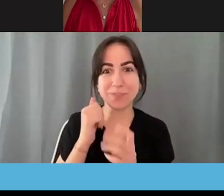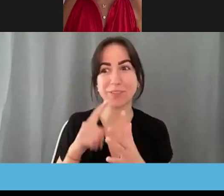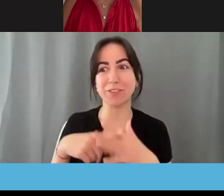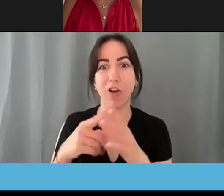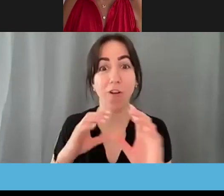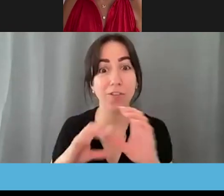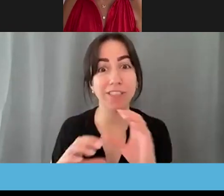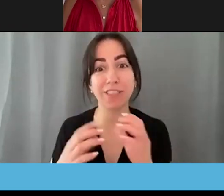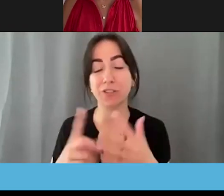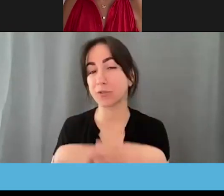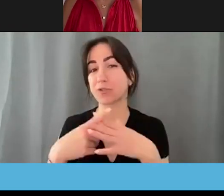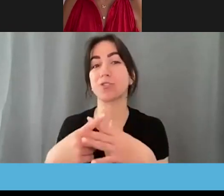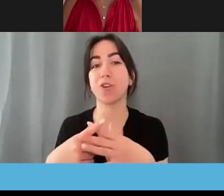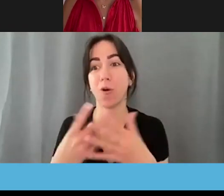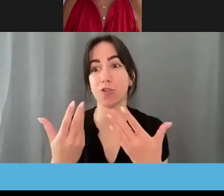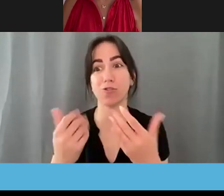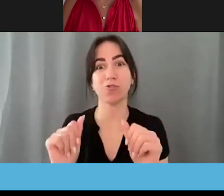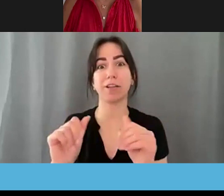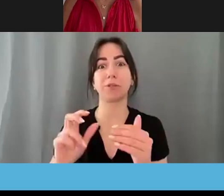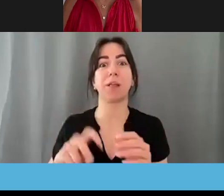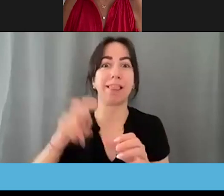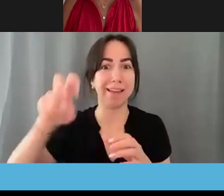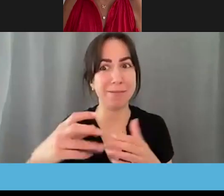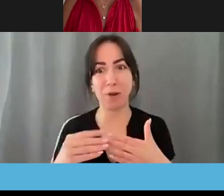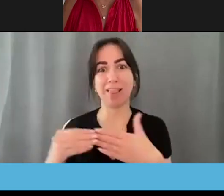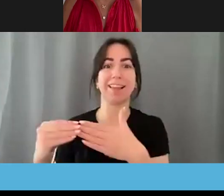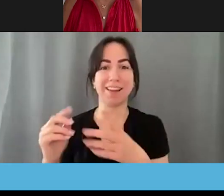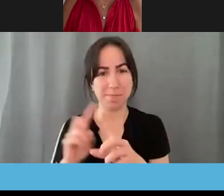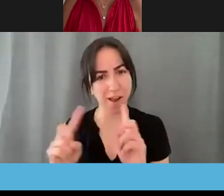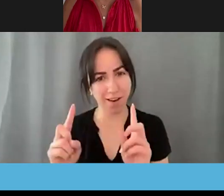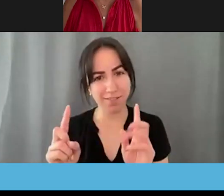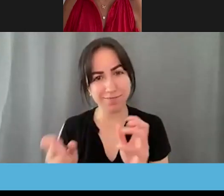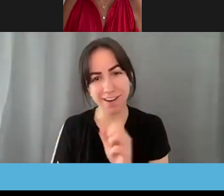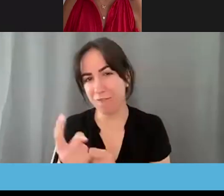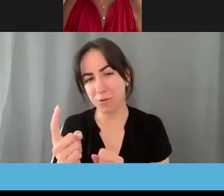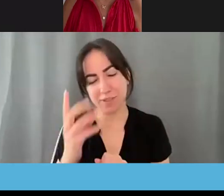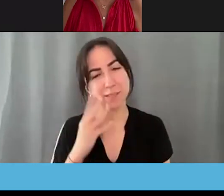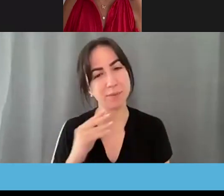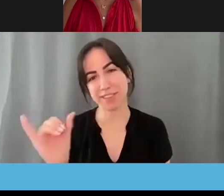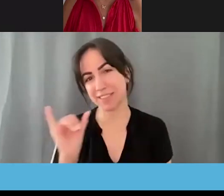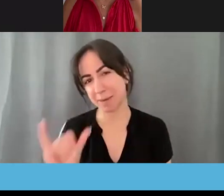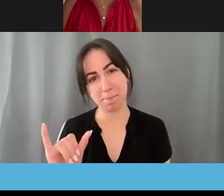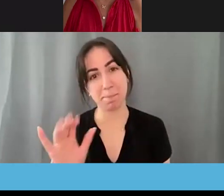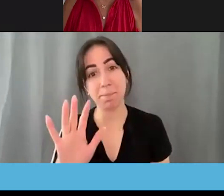conversation or to be shy or to take a leap or to do something, but know that everyone goes through that. What you're feeling